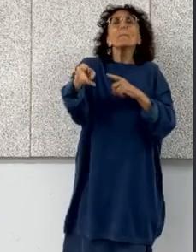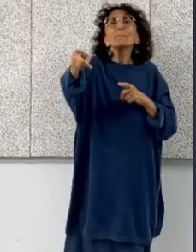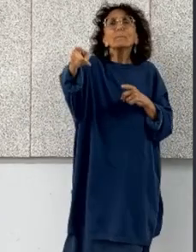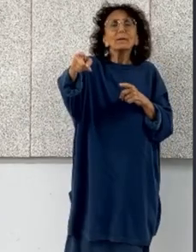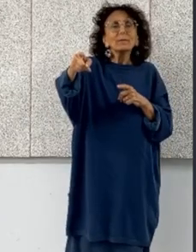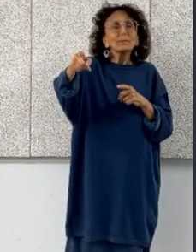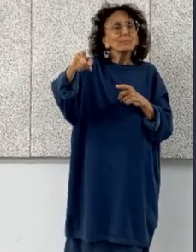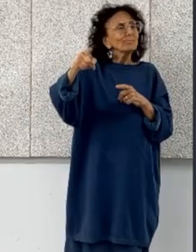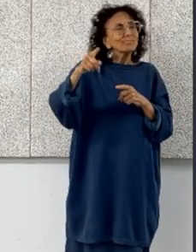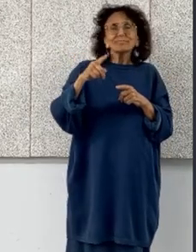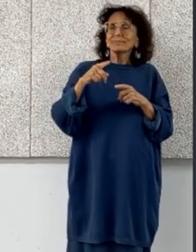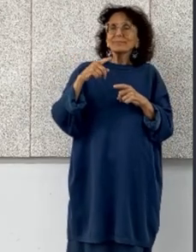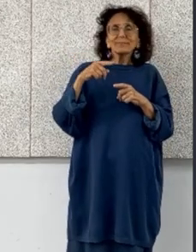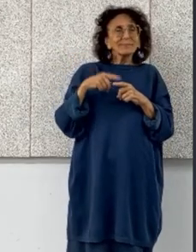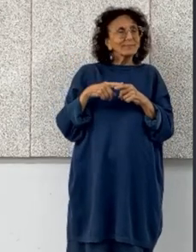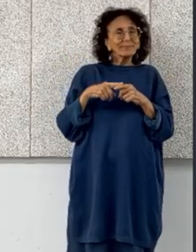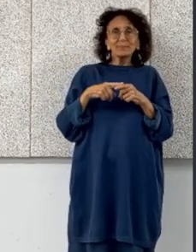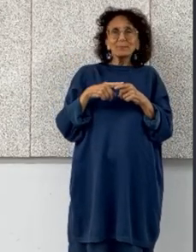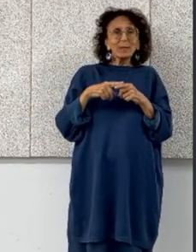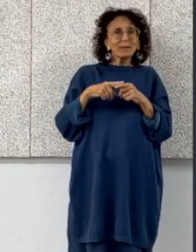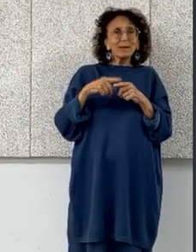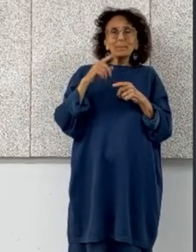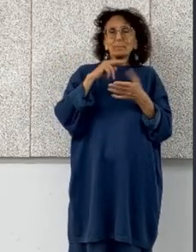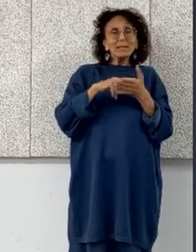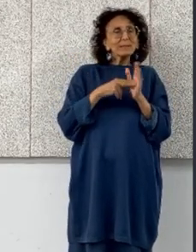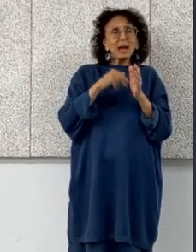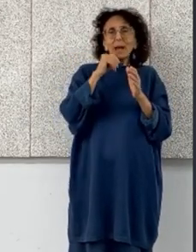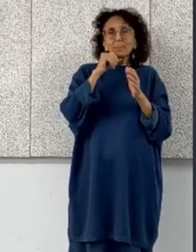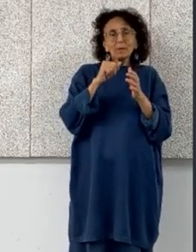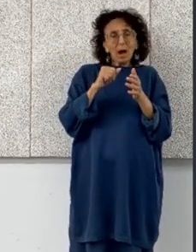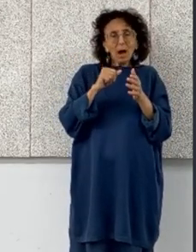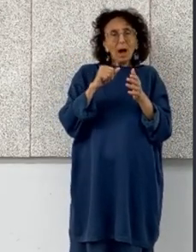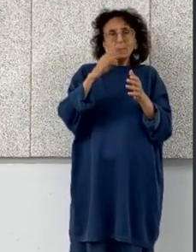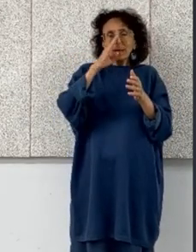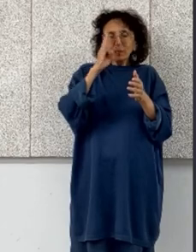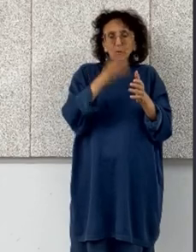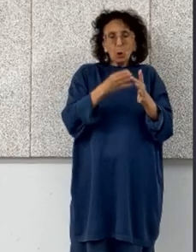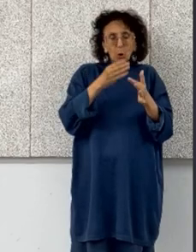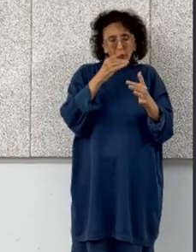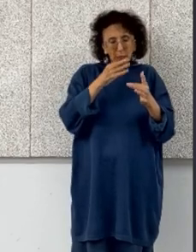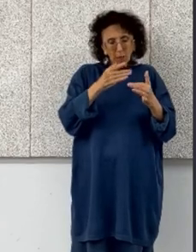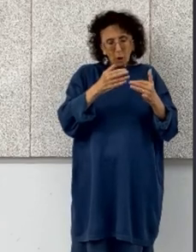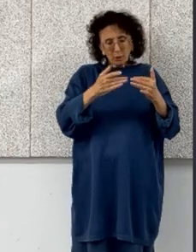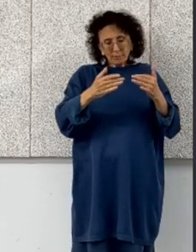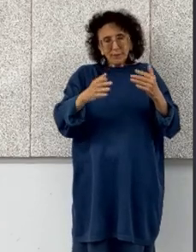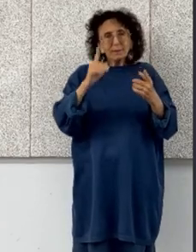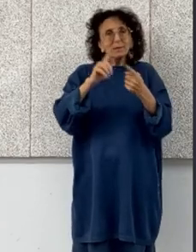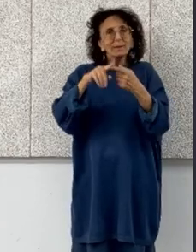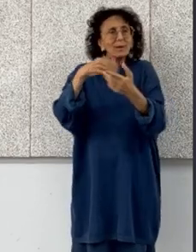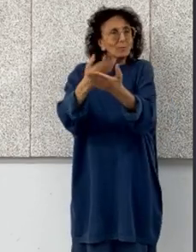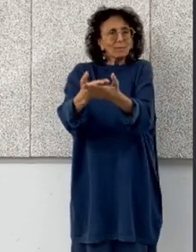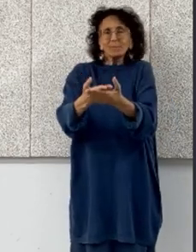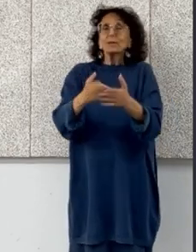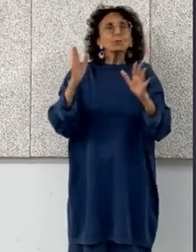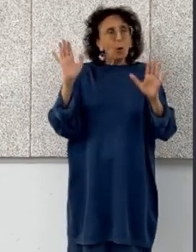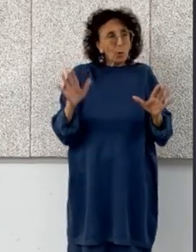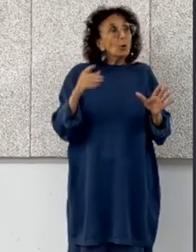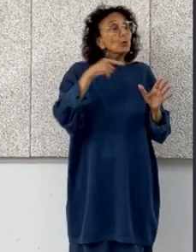I'm therefore like not learning anything from there. It sounds like you all are learning a